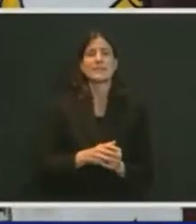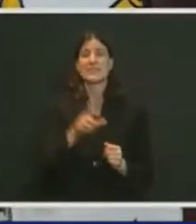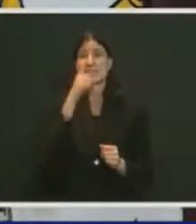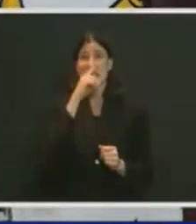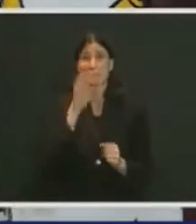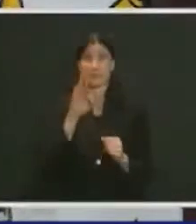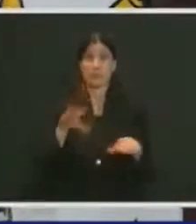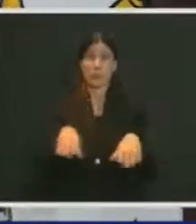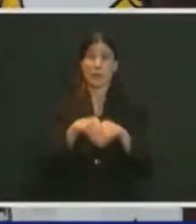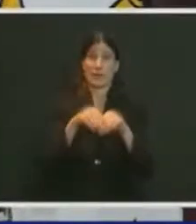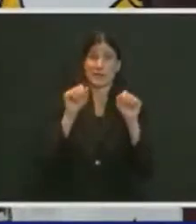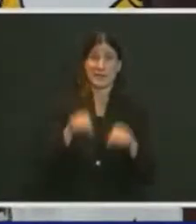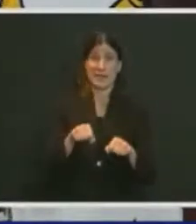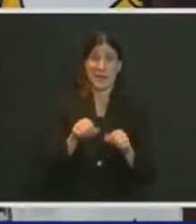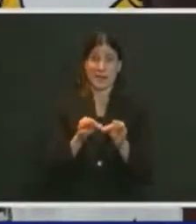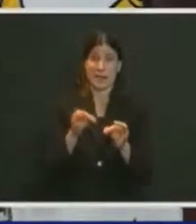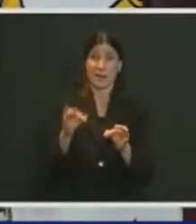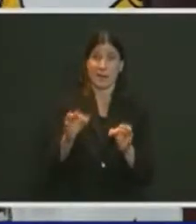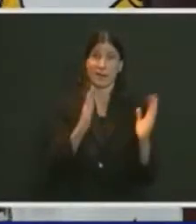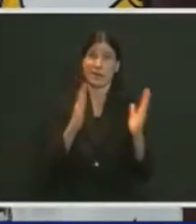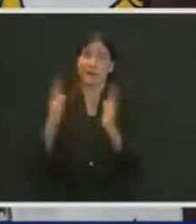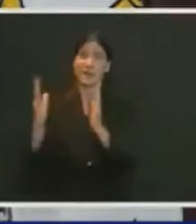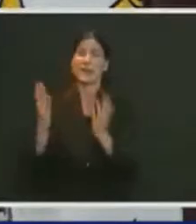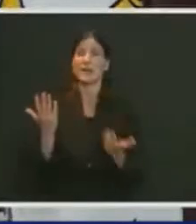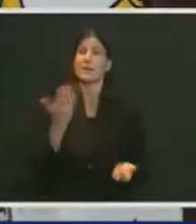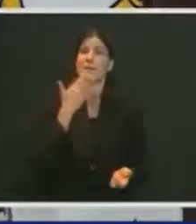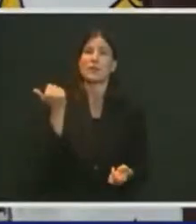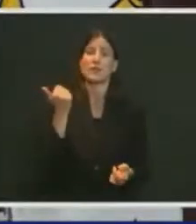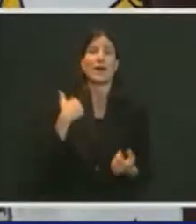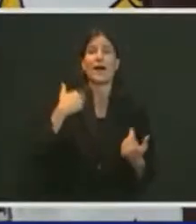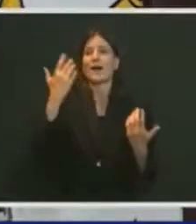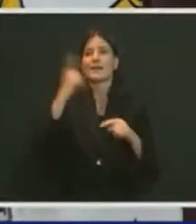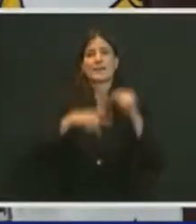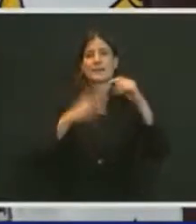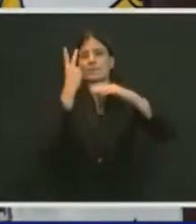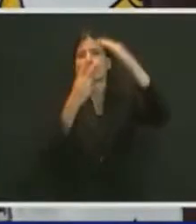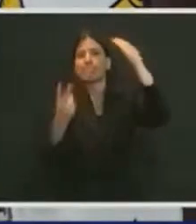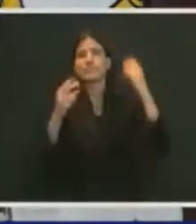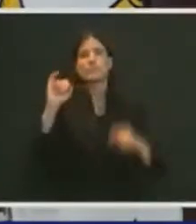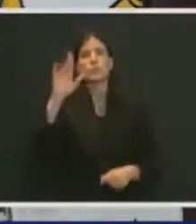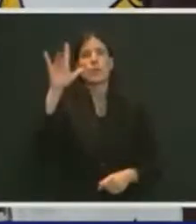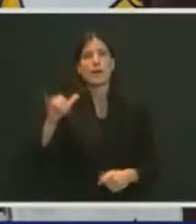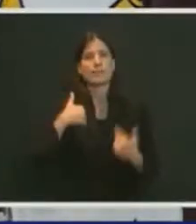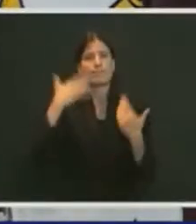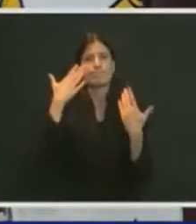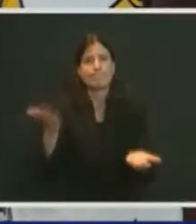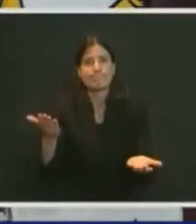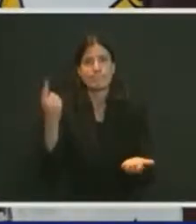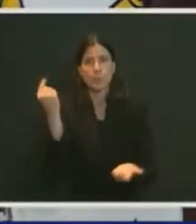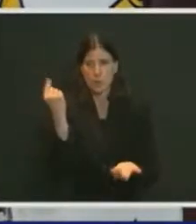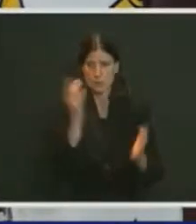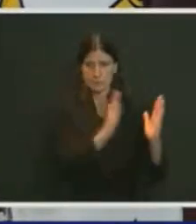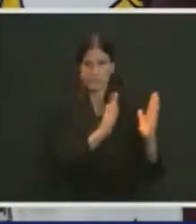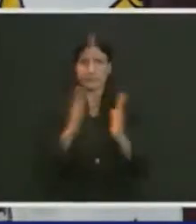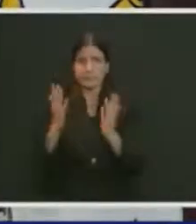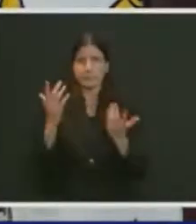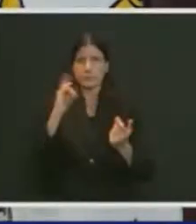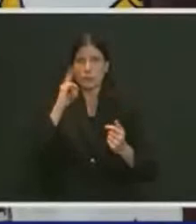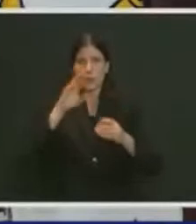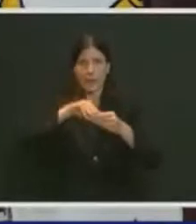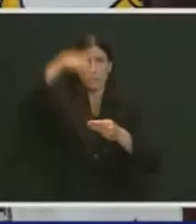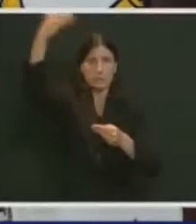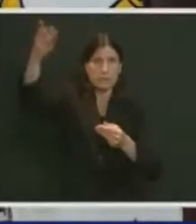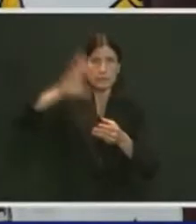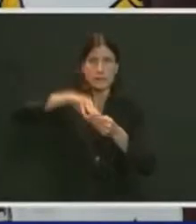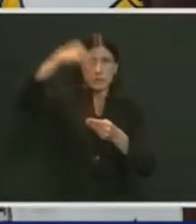is, here's what I can tell you right now. Right now, and in phase 1, social gatherings are 5 or fewer. I have